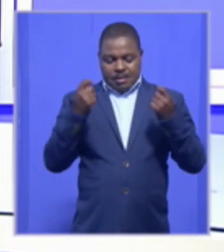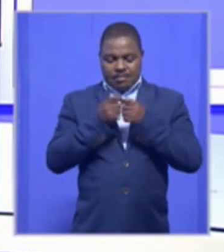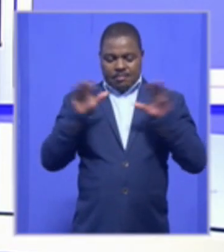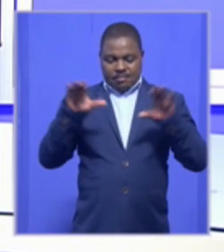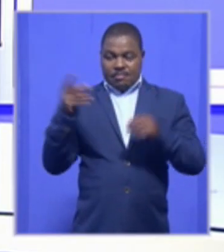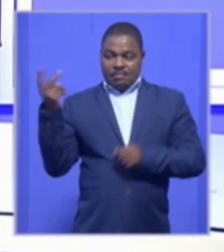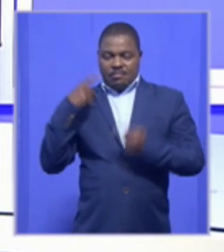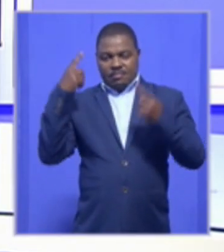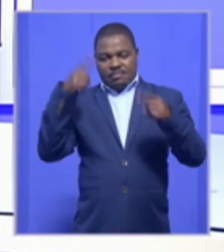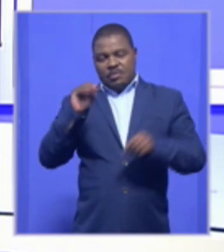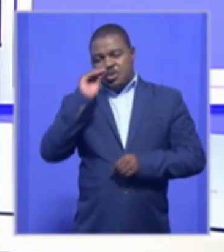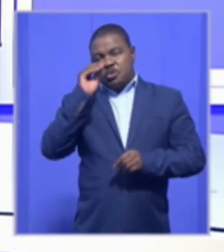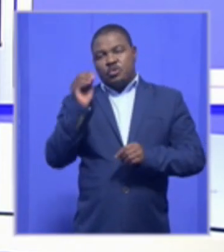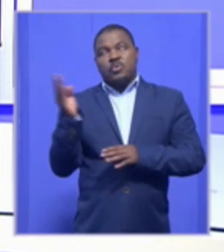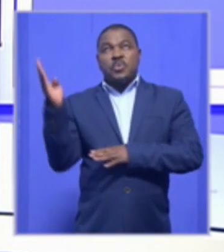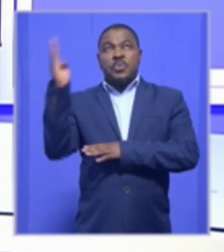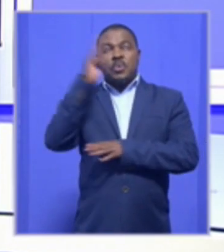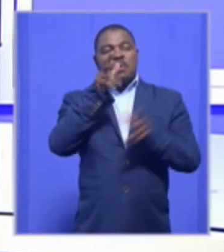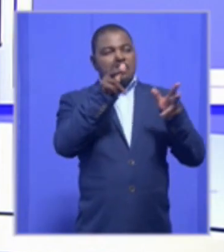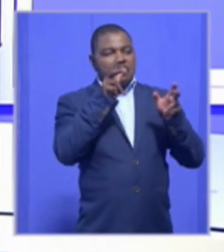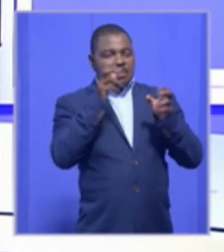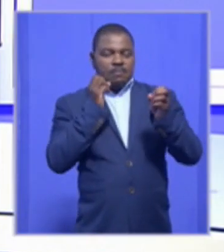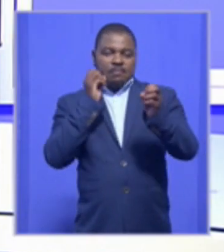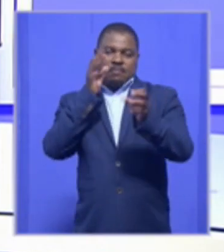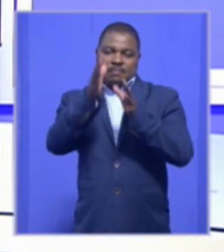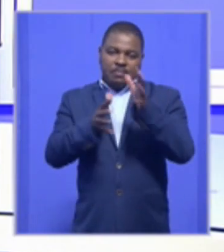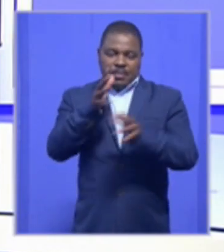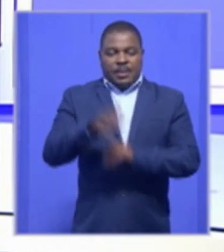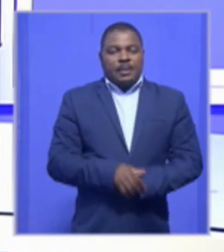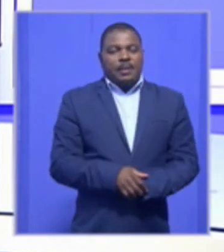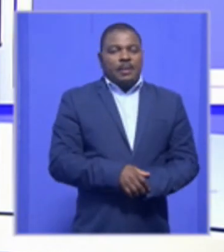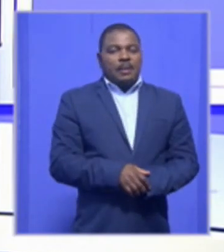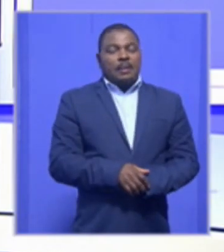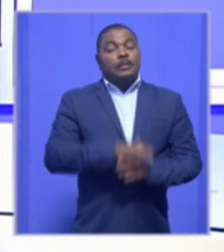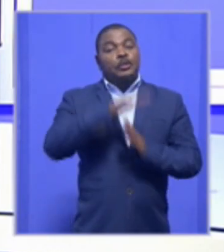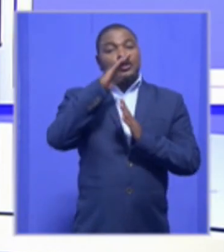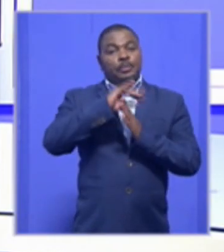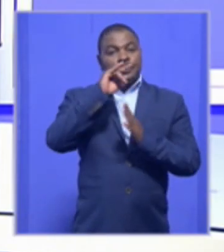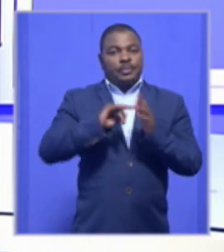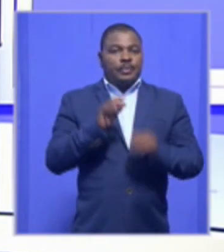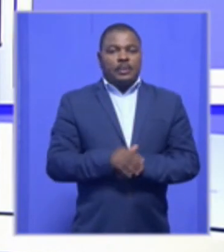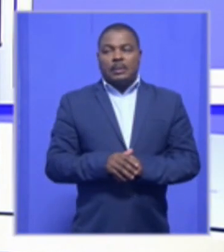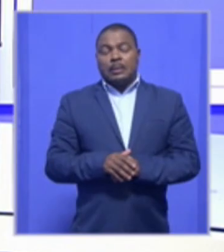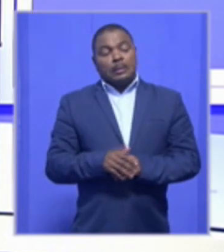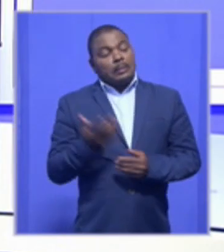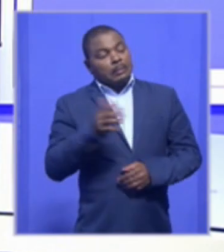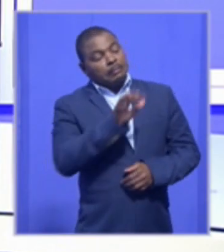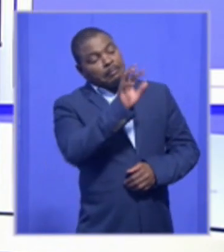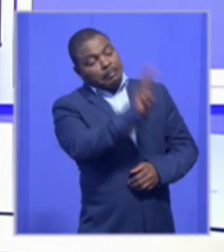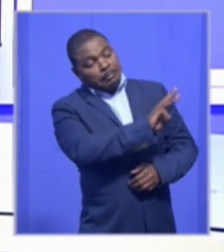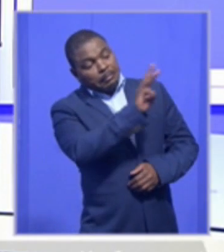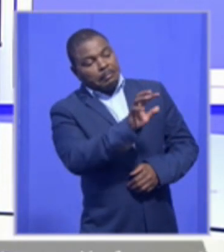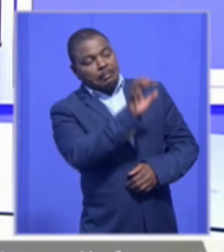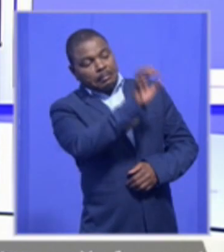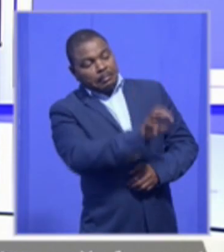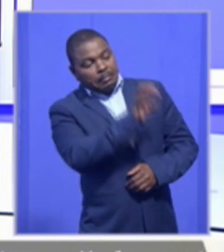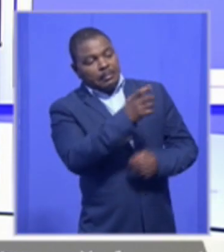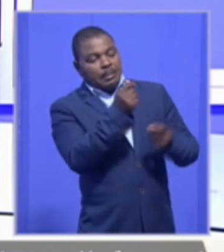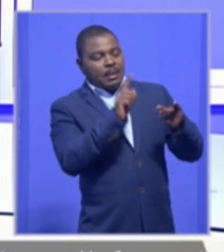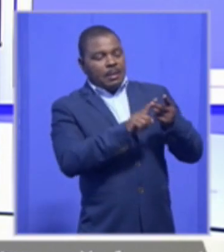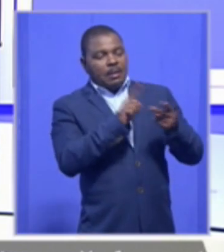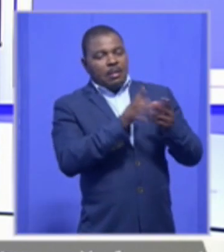boripana tšeo di hlwego di direga mosegare ka moka. Re thoma ka tšeo di rego go nyaka tšhelete ka mokgwa wa matšhošetši bomenetša tshenyo ya thoto